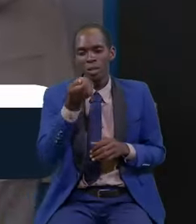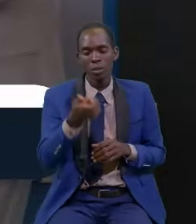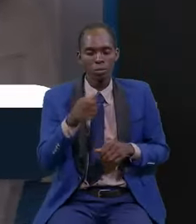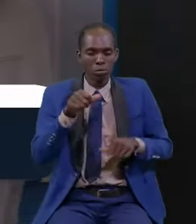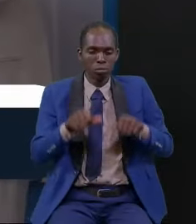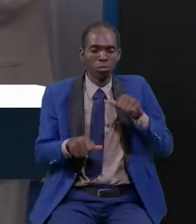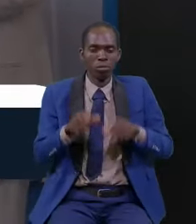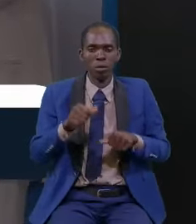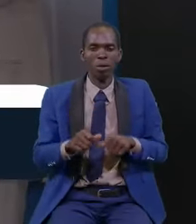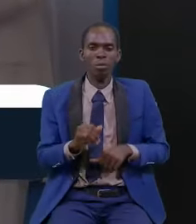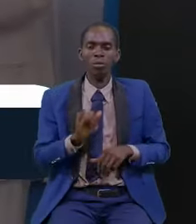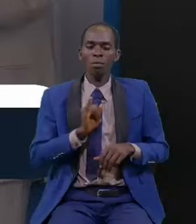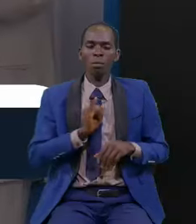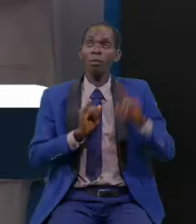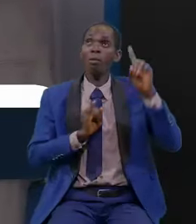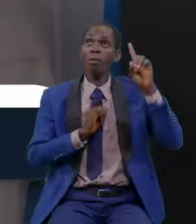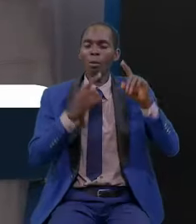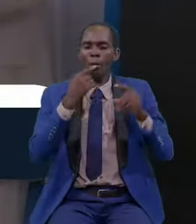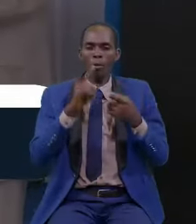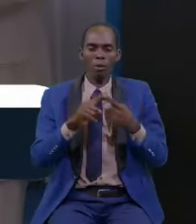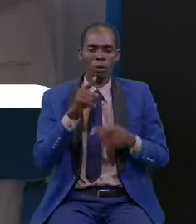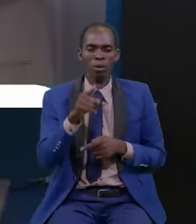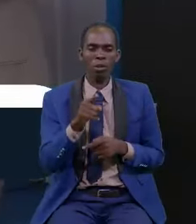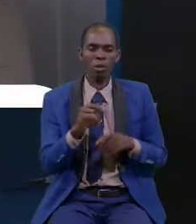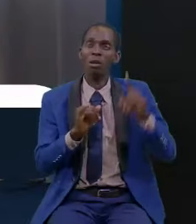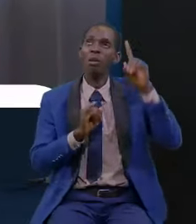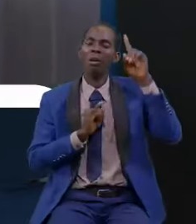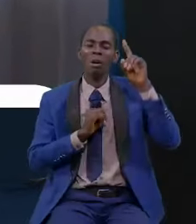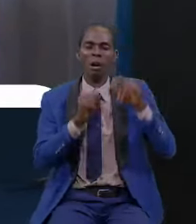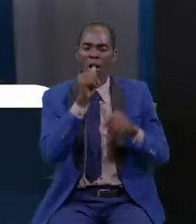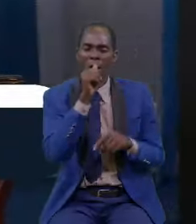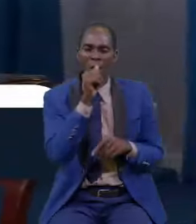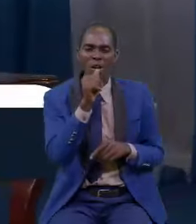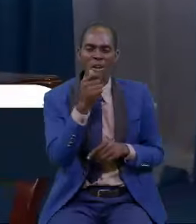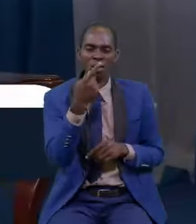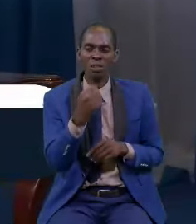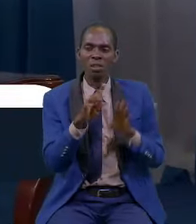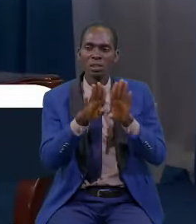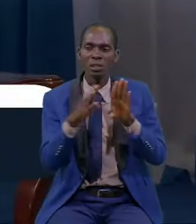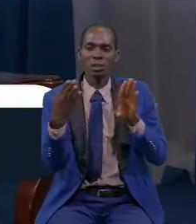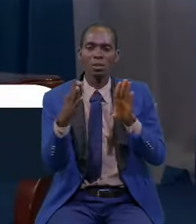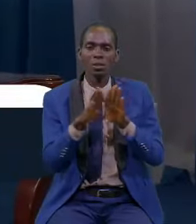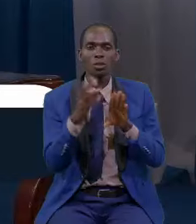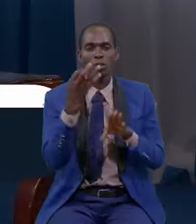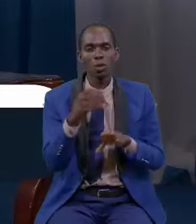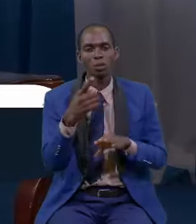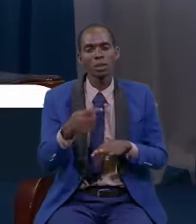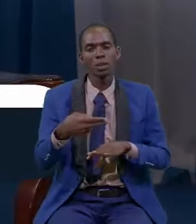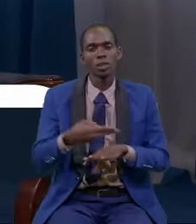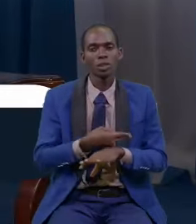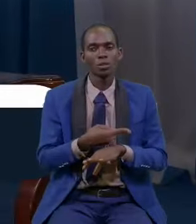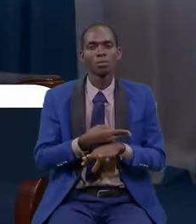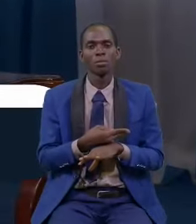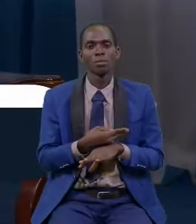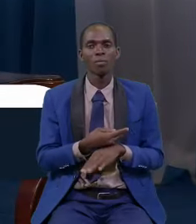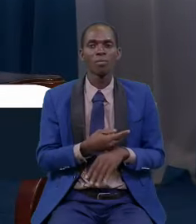say unto you, I am the door of the sheep. If the door by